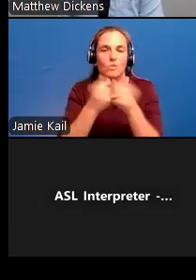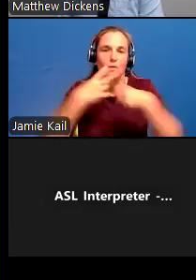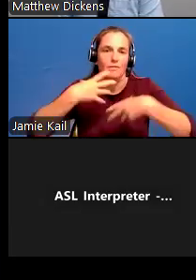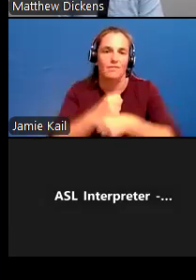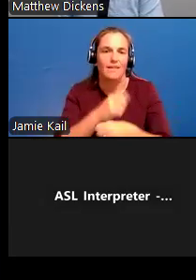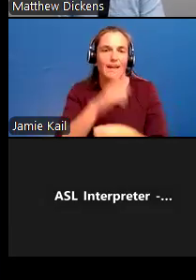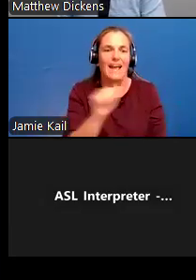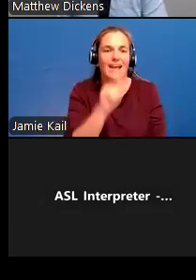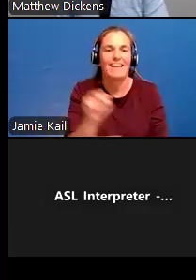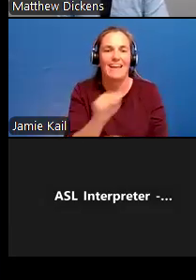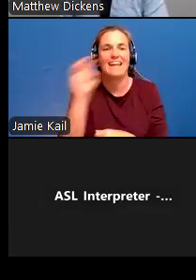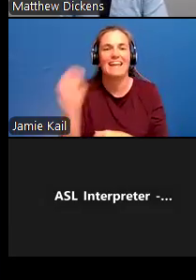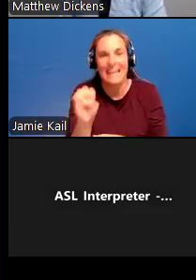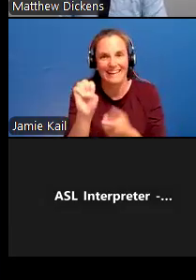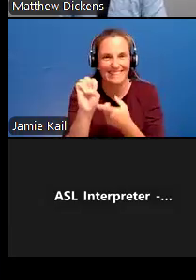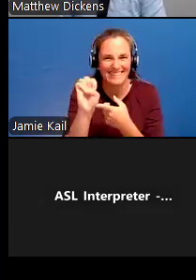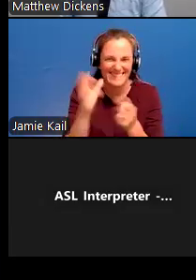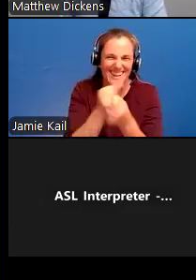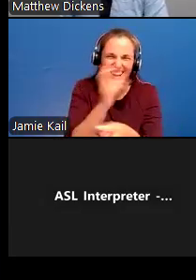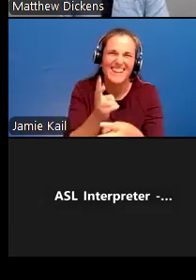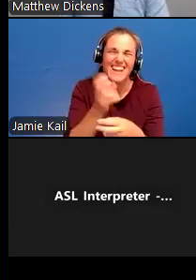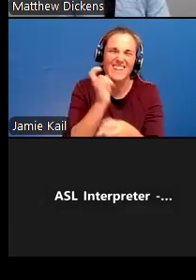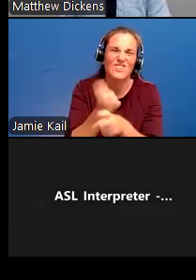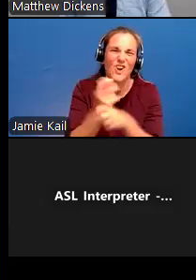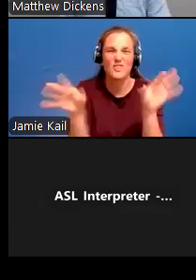It's a mouthful to say those terms every time.